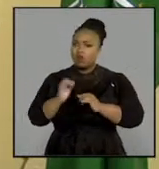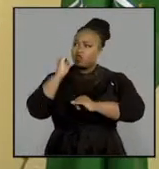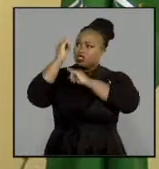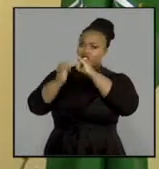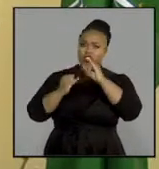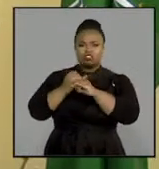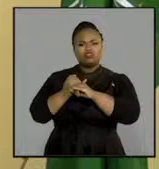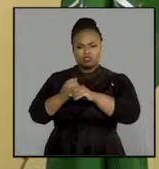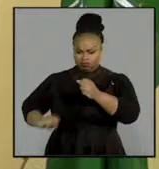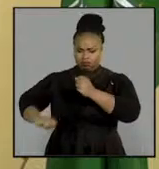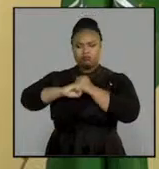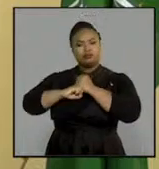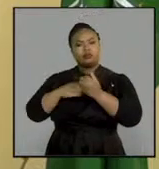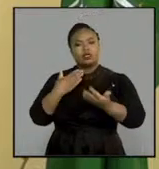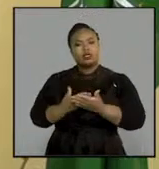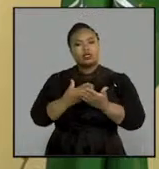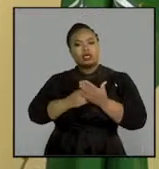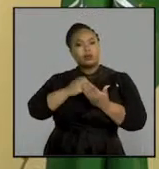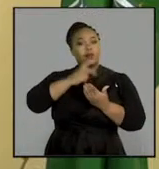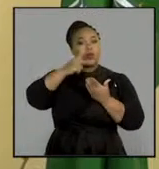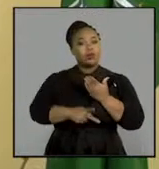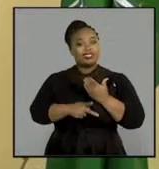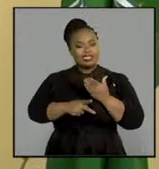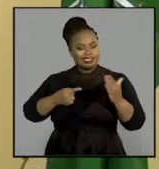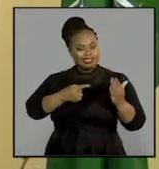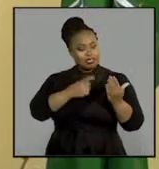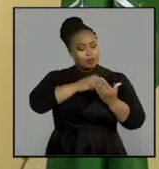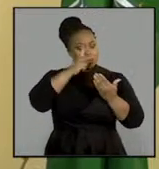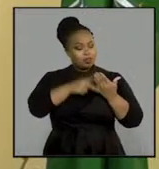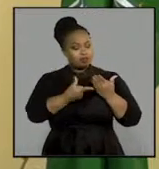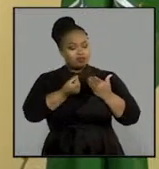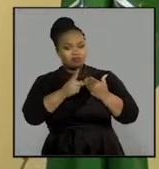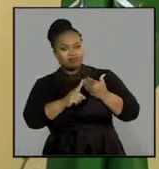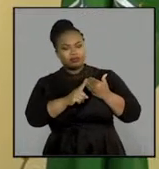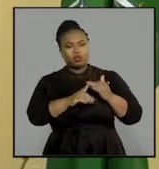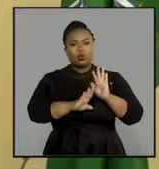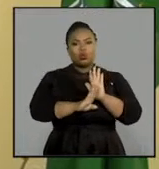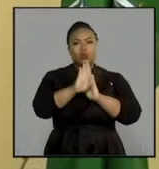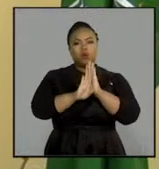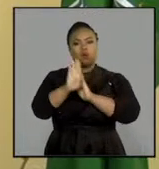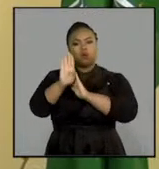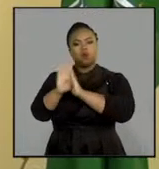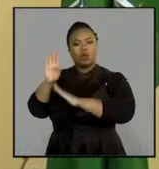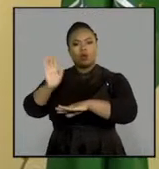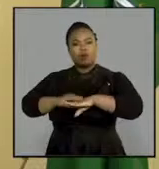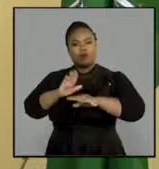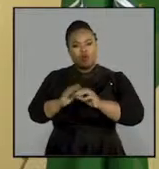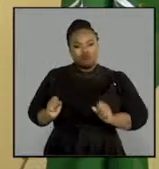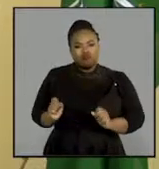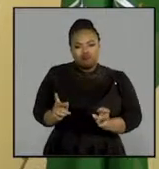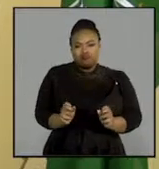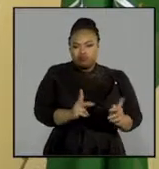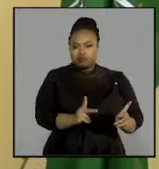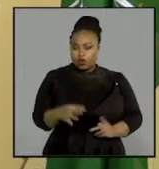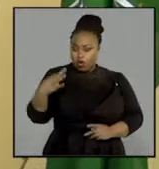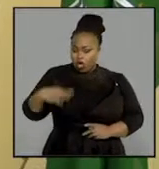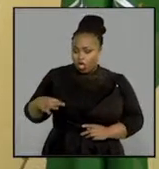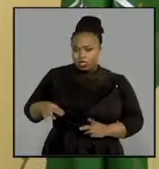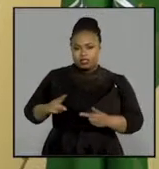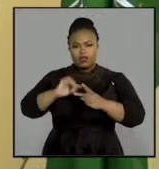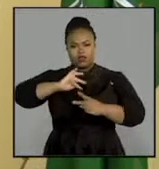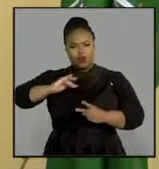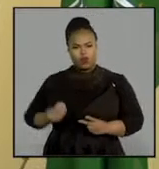mobilizing global support for projects that promote increased opportunities for women